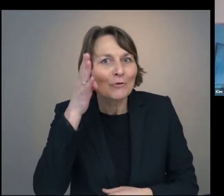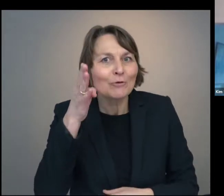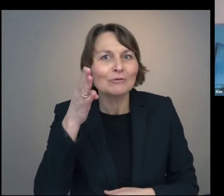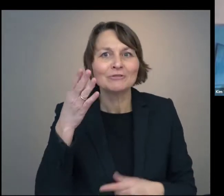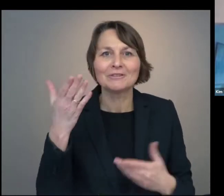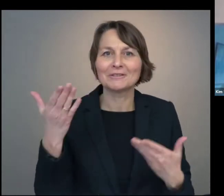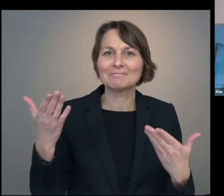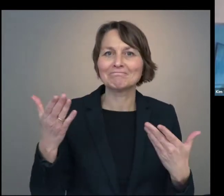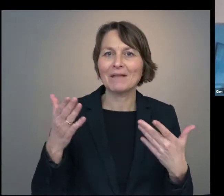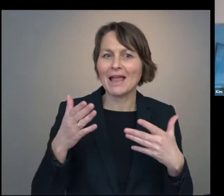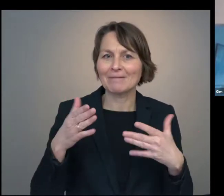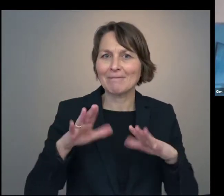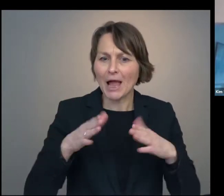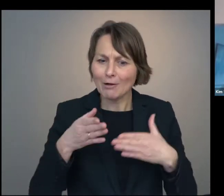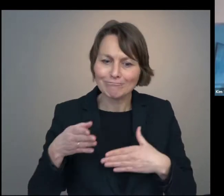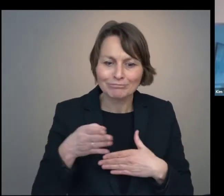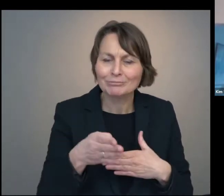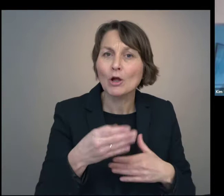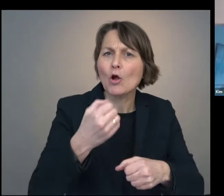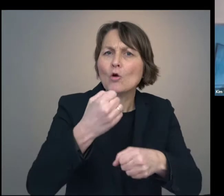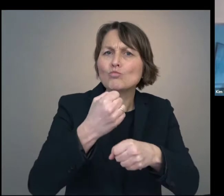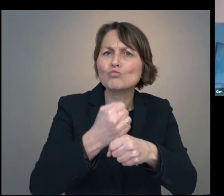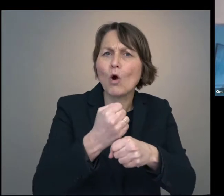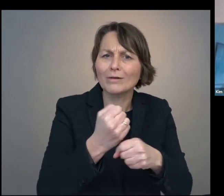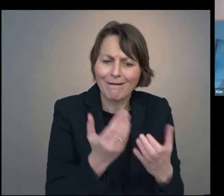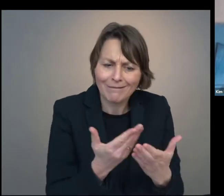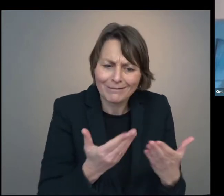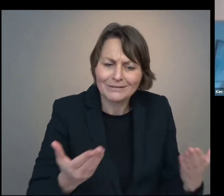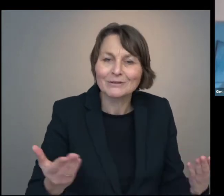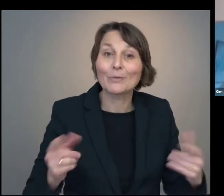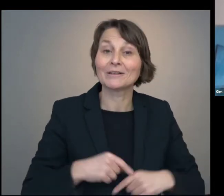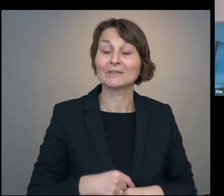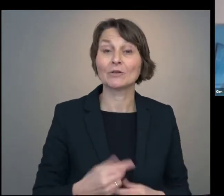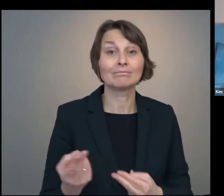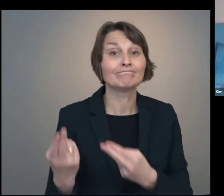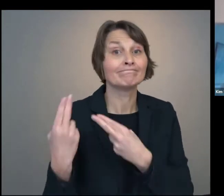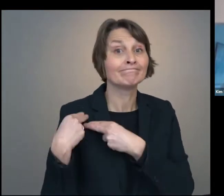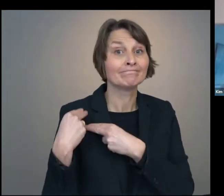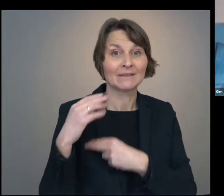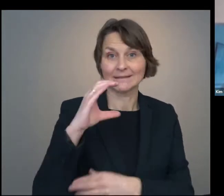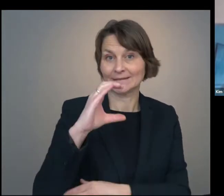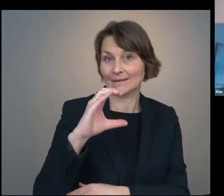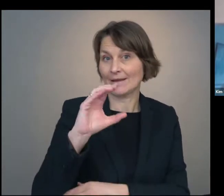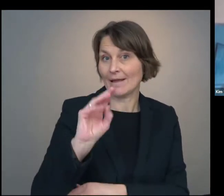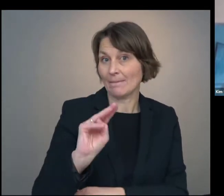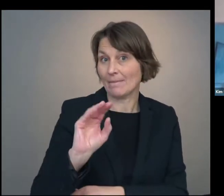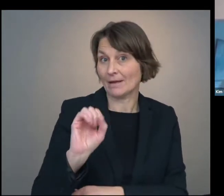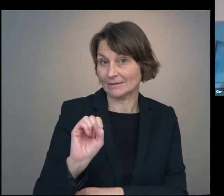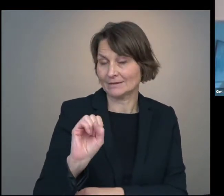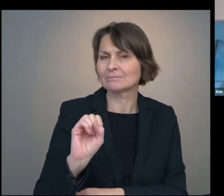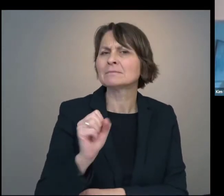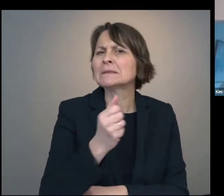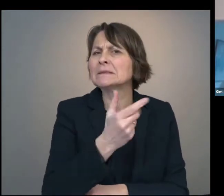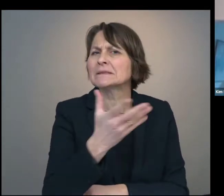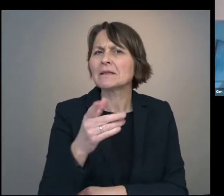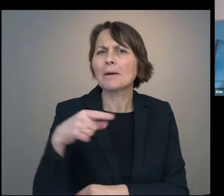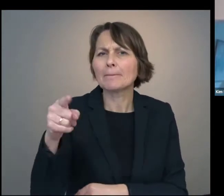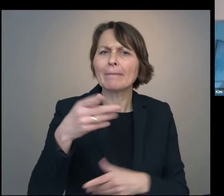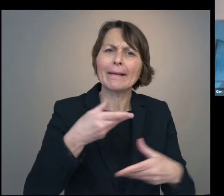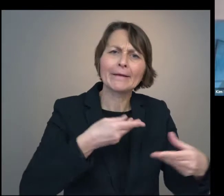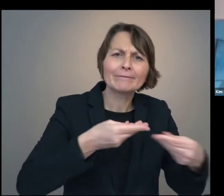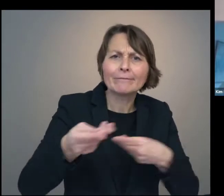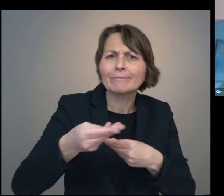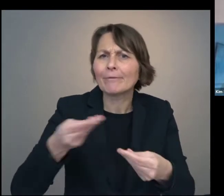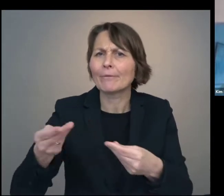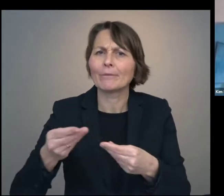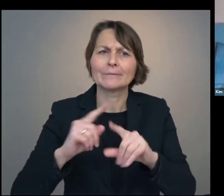future and where everything's going with the products. So I'm in charge of the CMS and some of our commercial